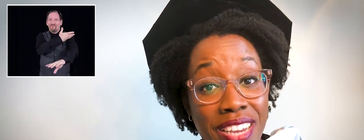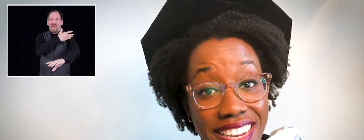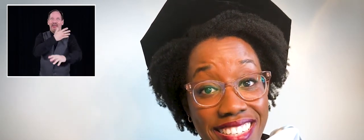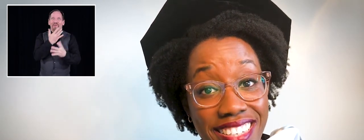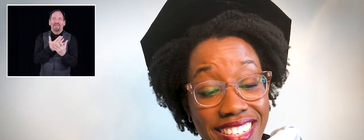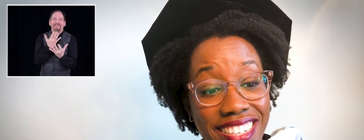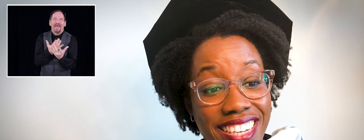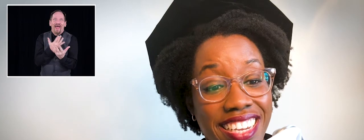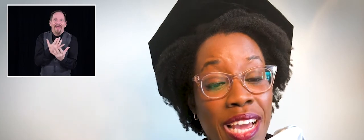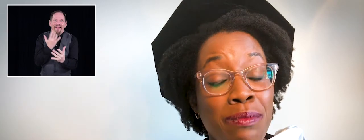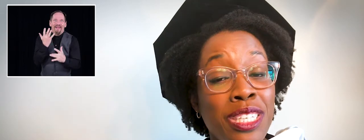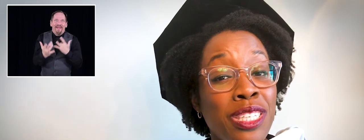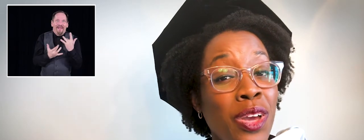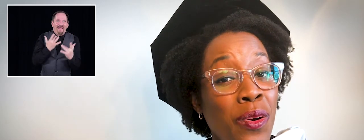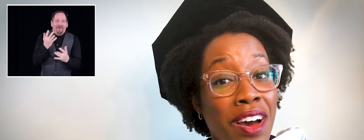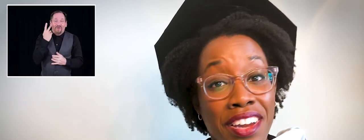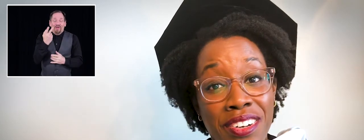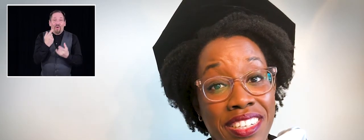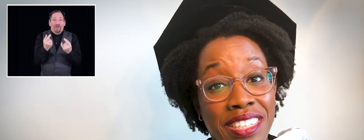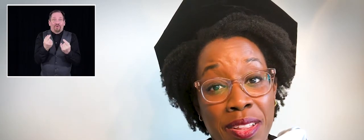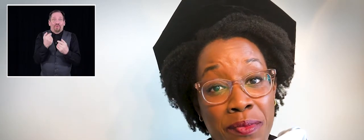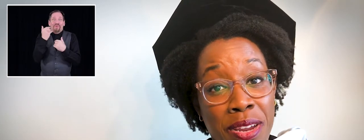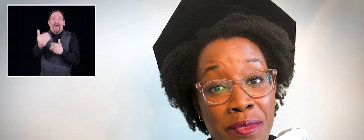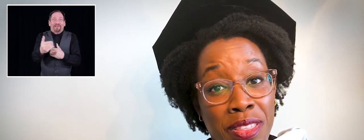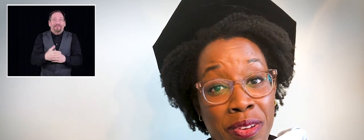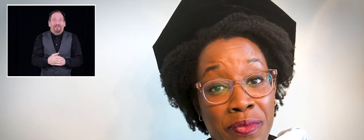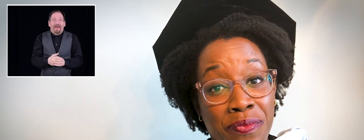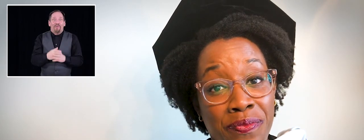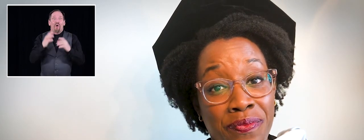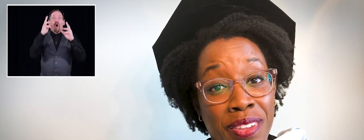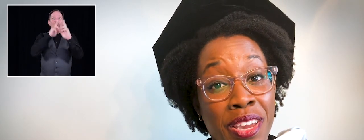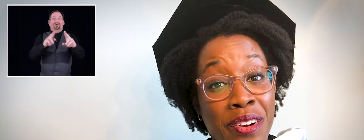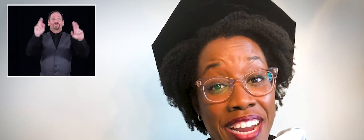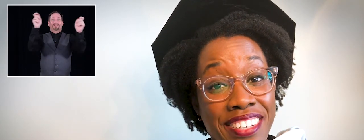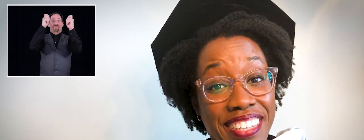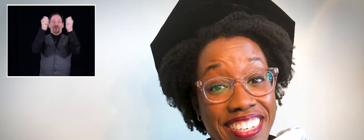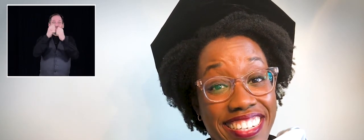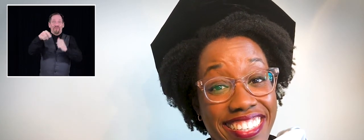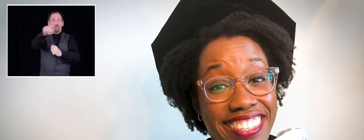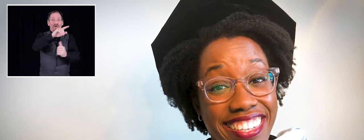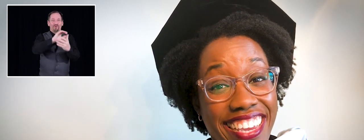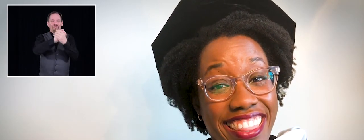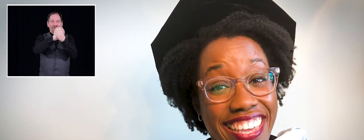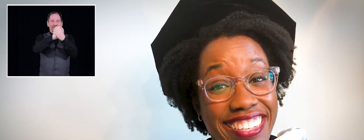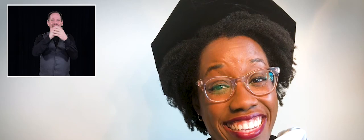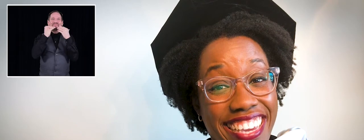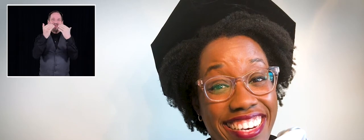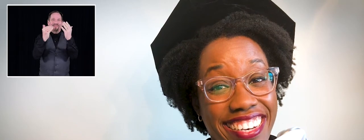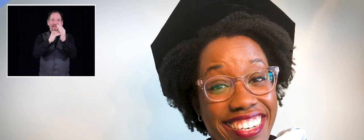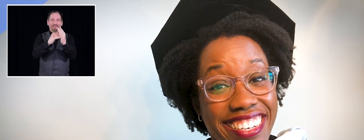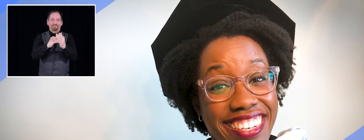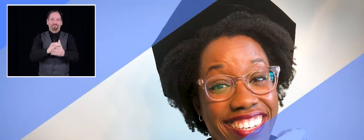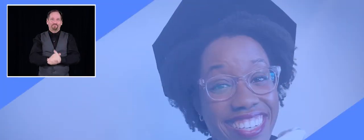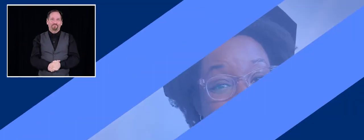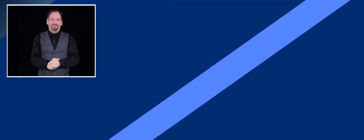you do next. I'm so honored to celebrate with you. Congratulations, and thanks